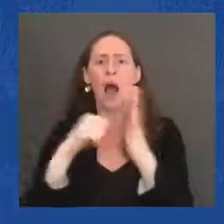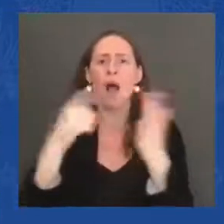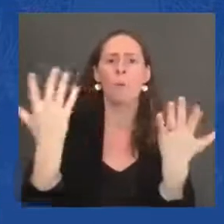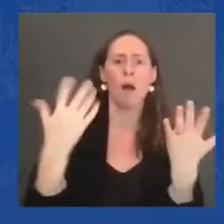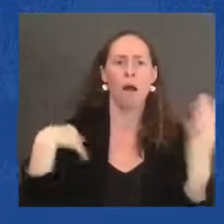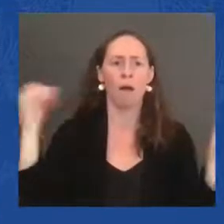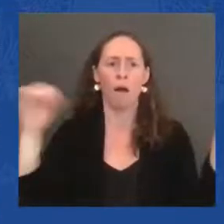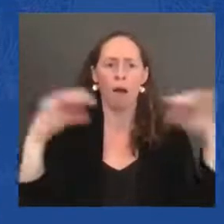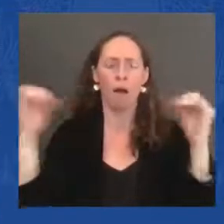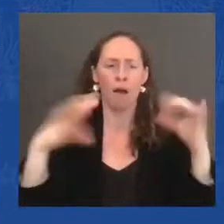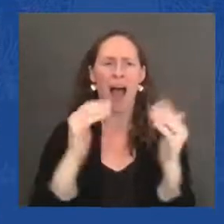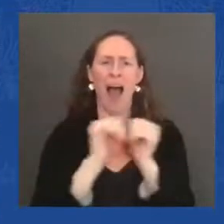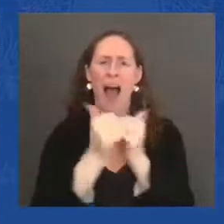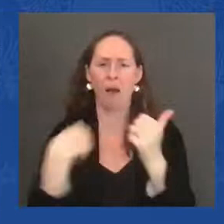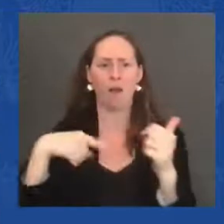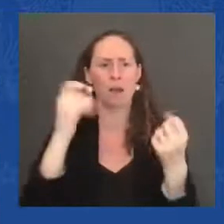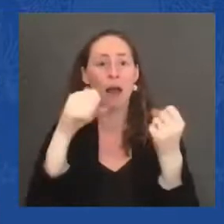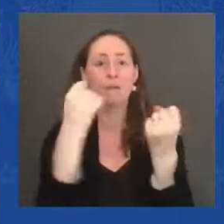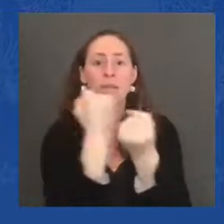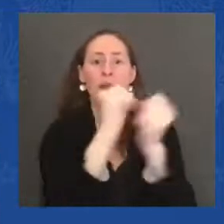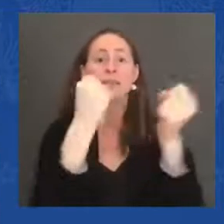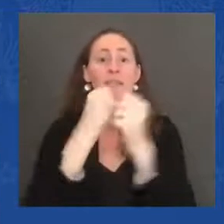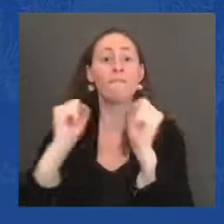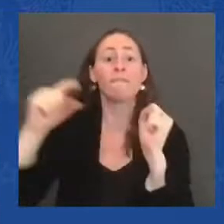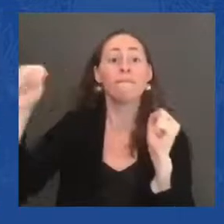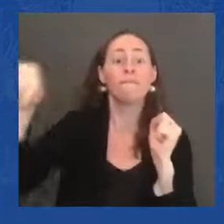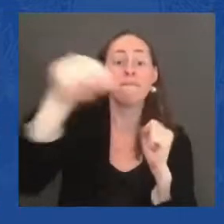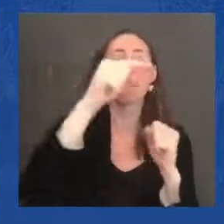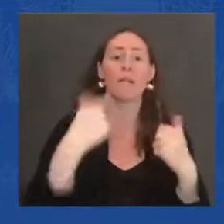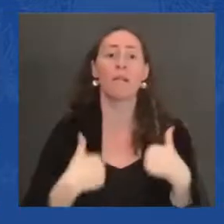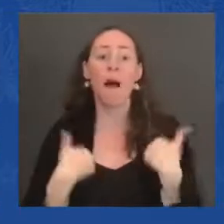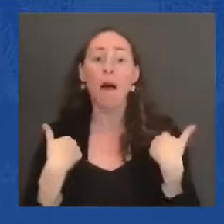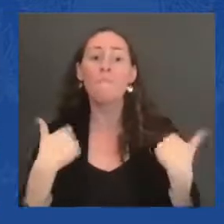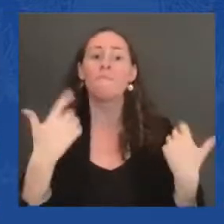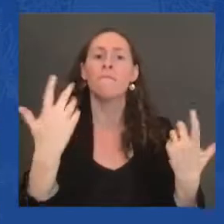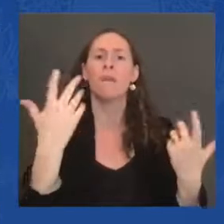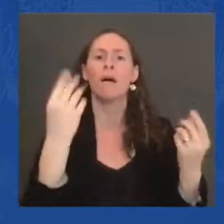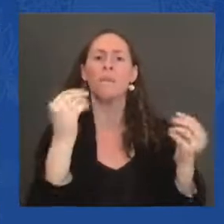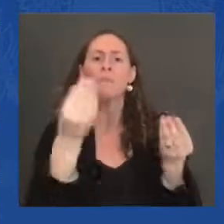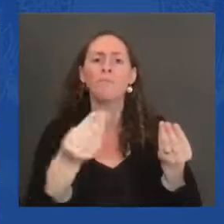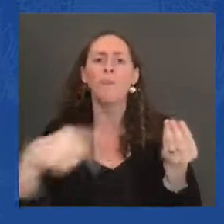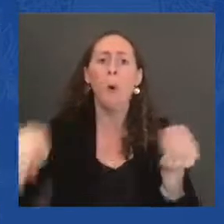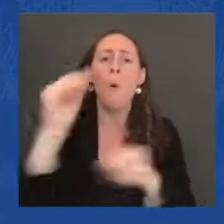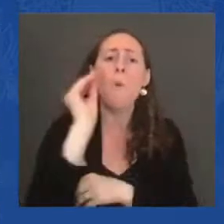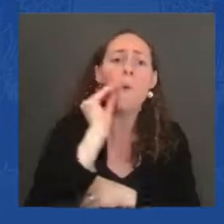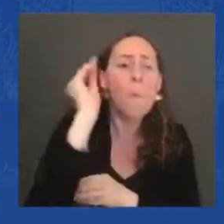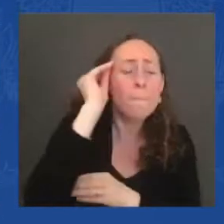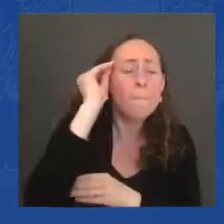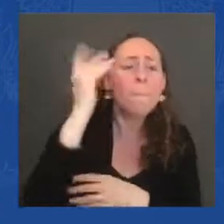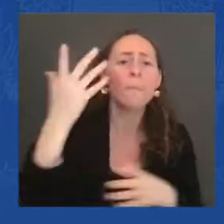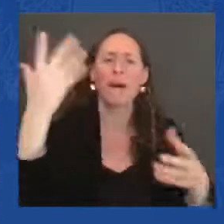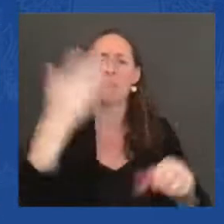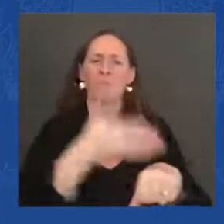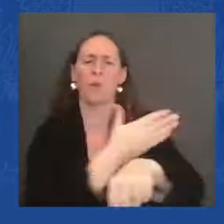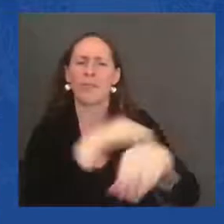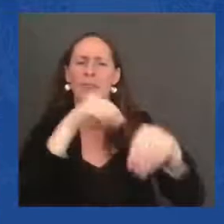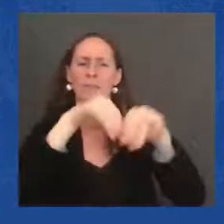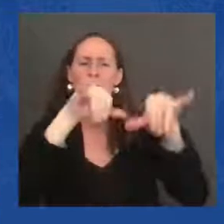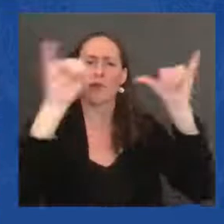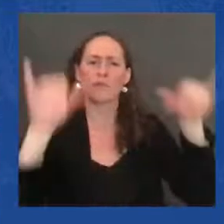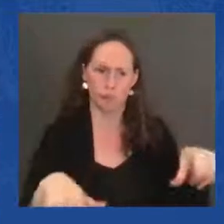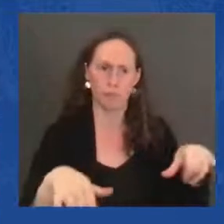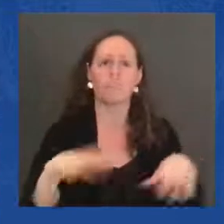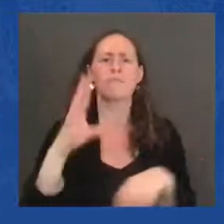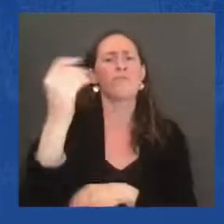natural resources. Ultimately, we all count on help from our partners when crisis strikes. In years like this, it takes the